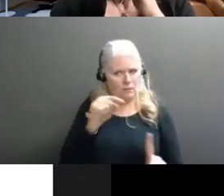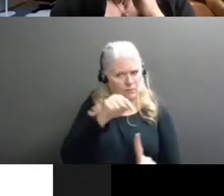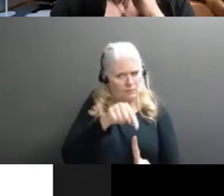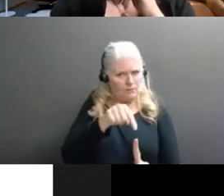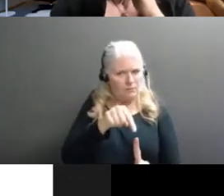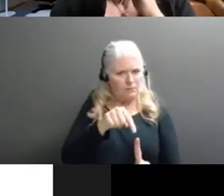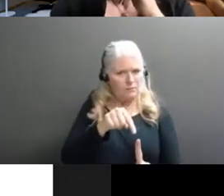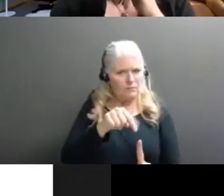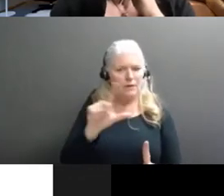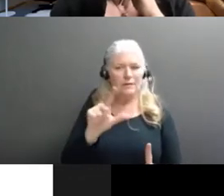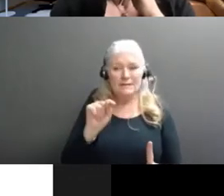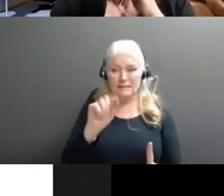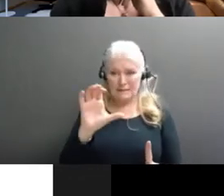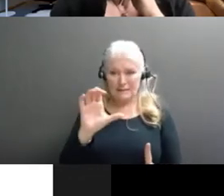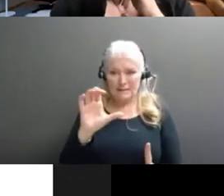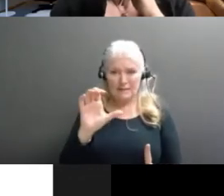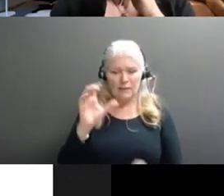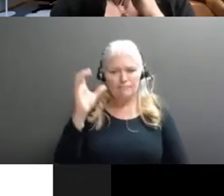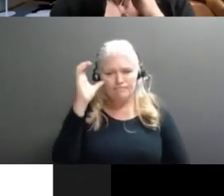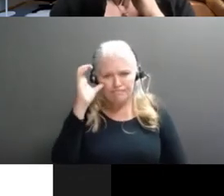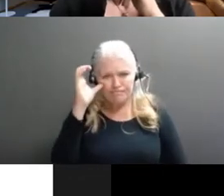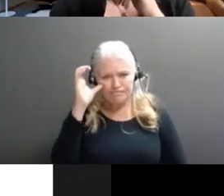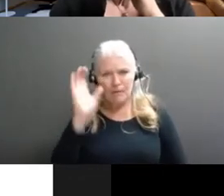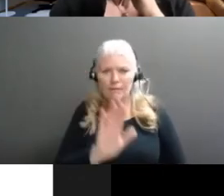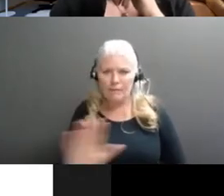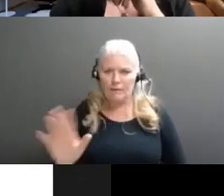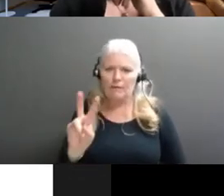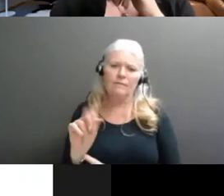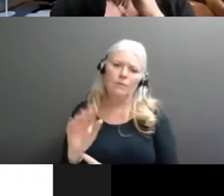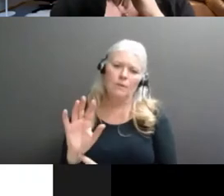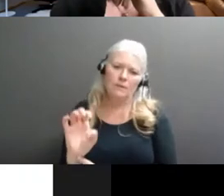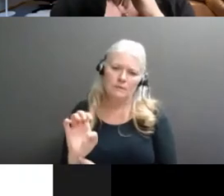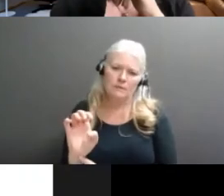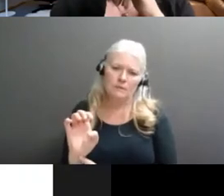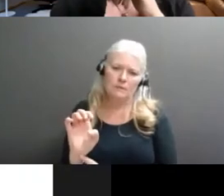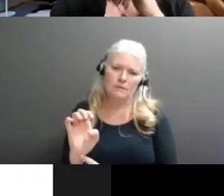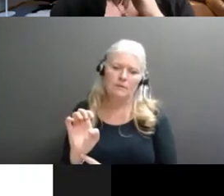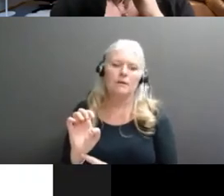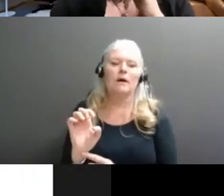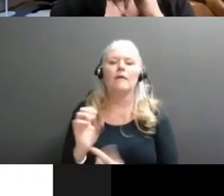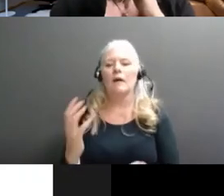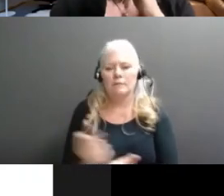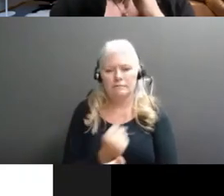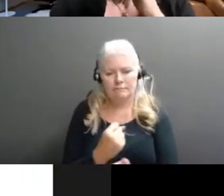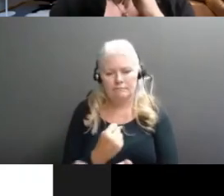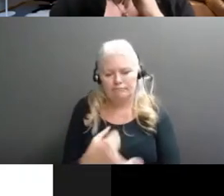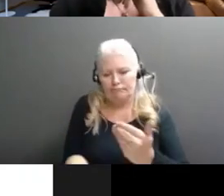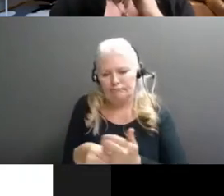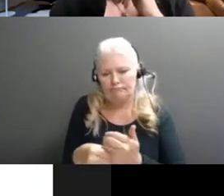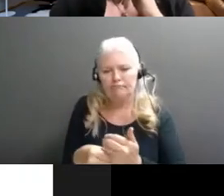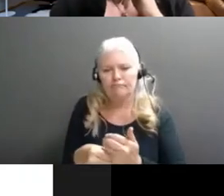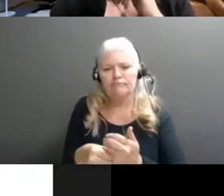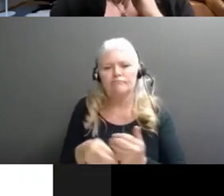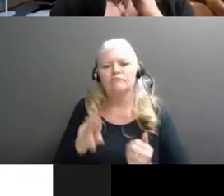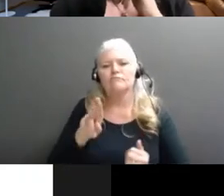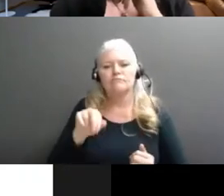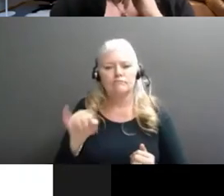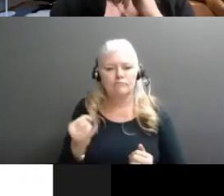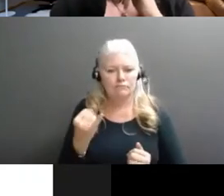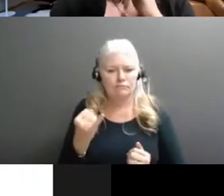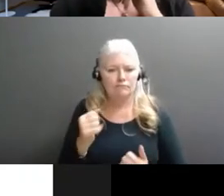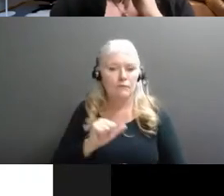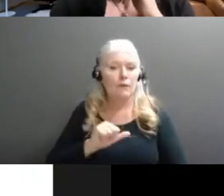first voice and to understand that. And they used a restorative approach in terms of inviting older adults and those living in care